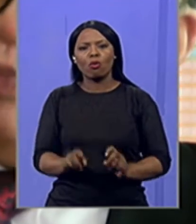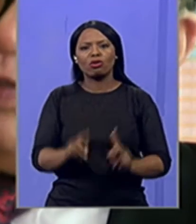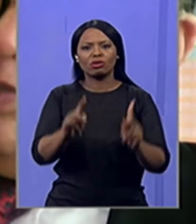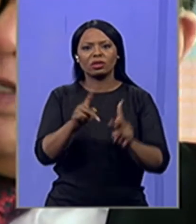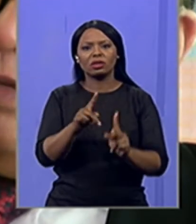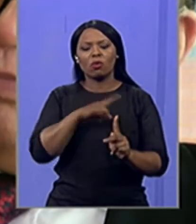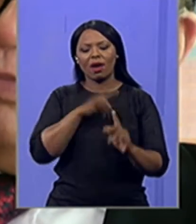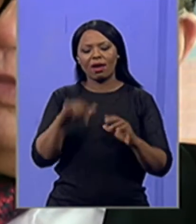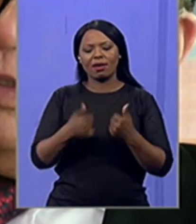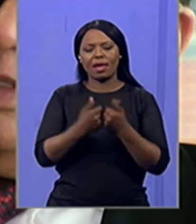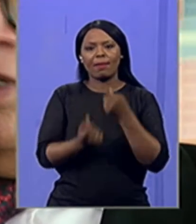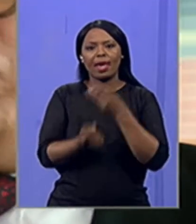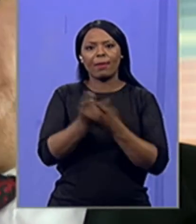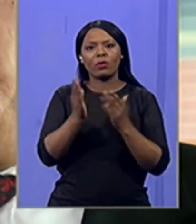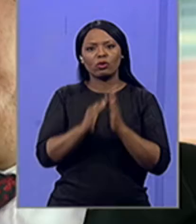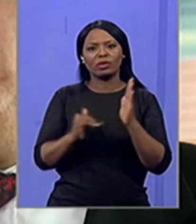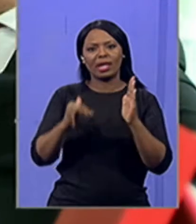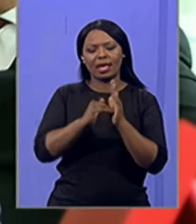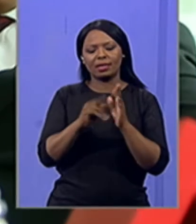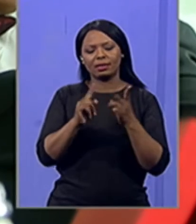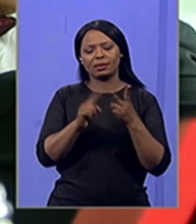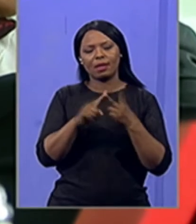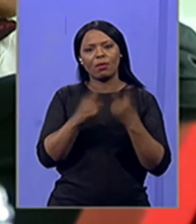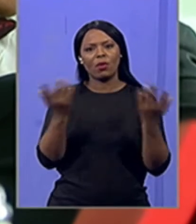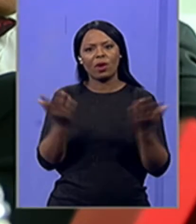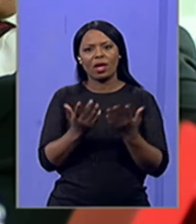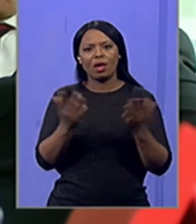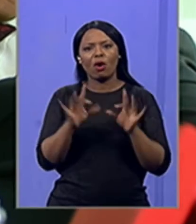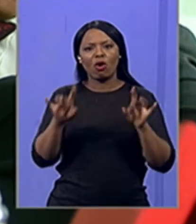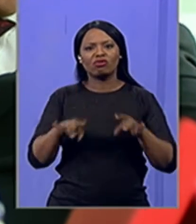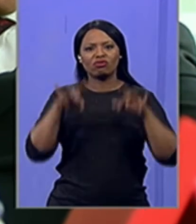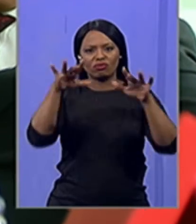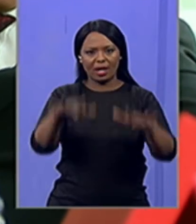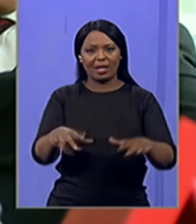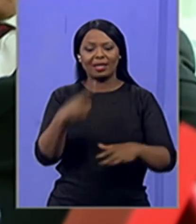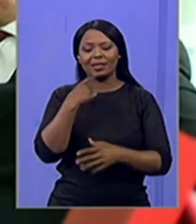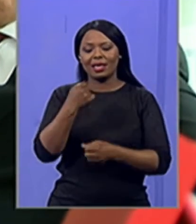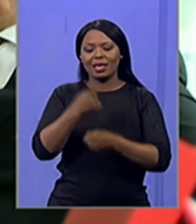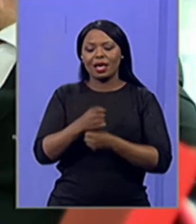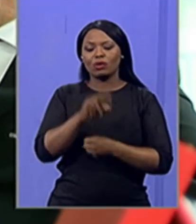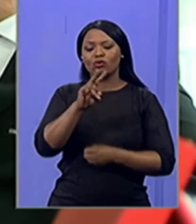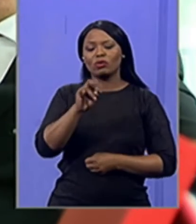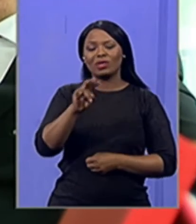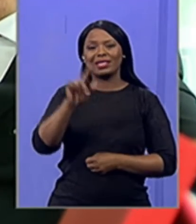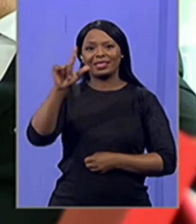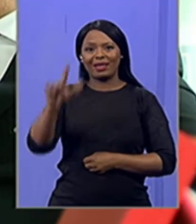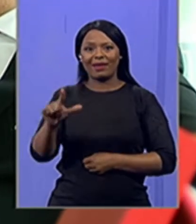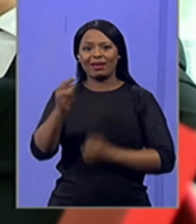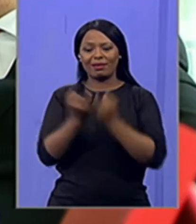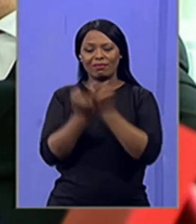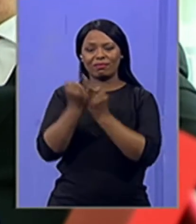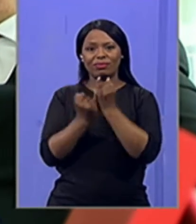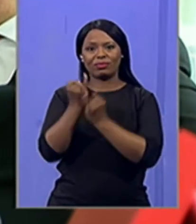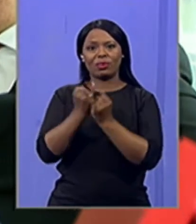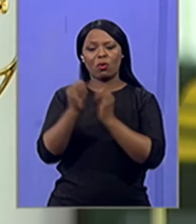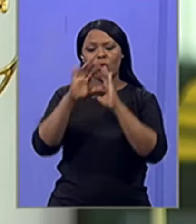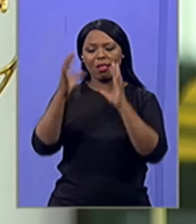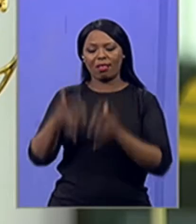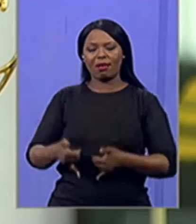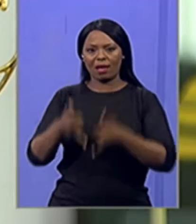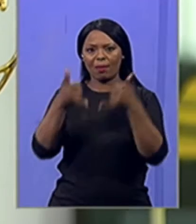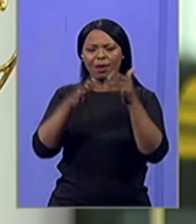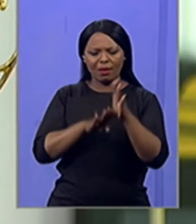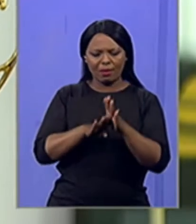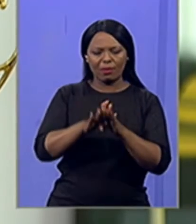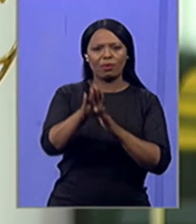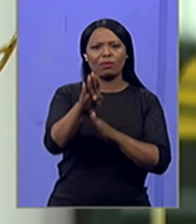ho tshwarelwa New Zealand le Australia. Jwale e batla dipapadi tsa 2027 e le karolo ya morero wa ho ntlafatsa papadi ya bolo